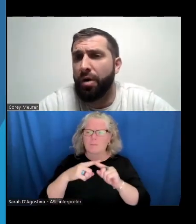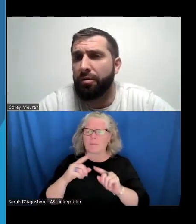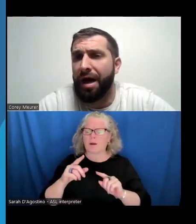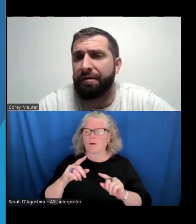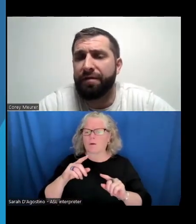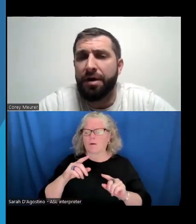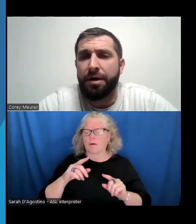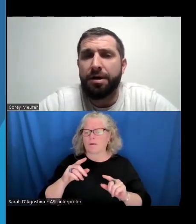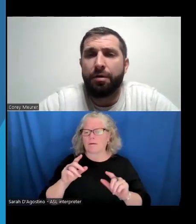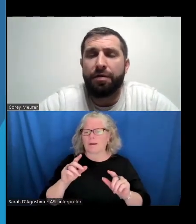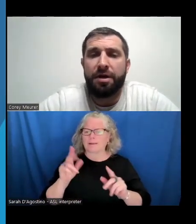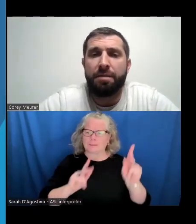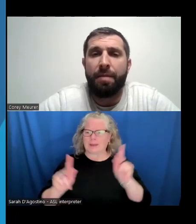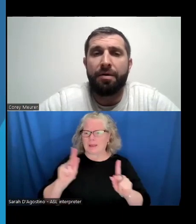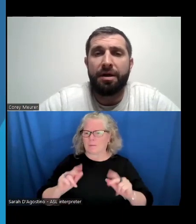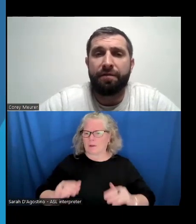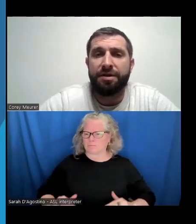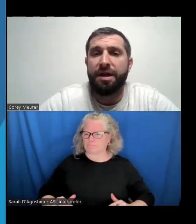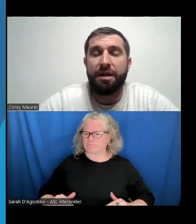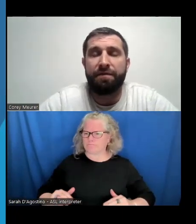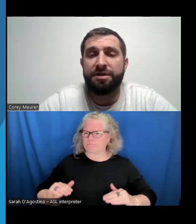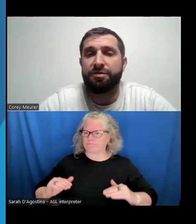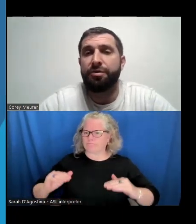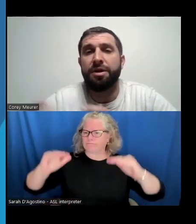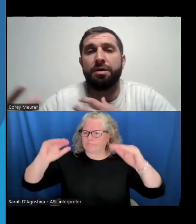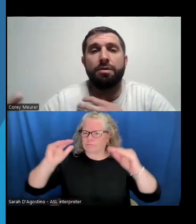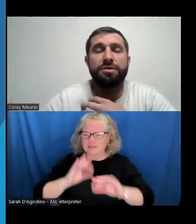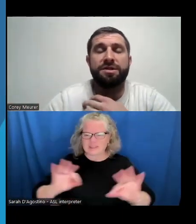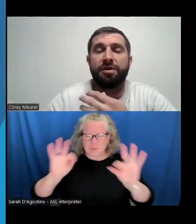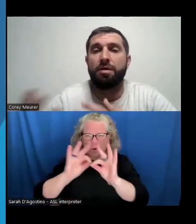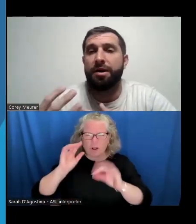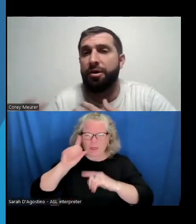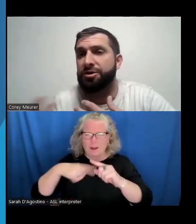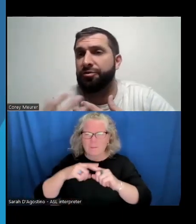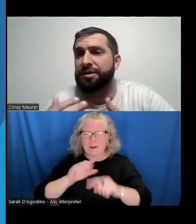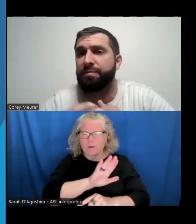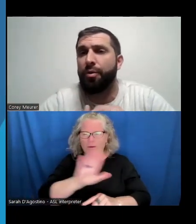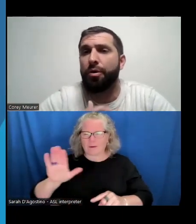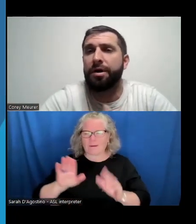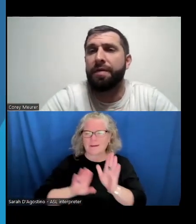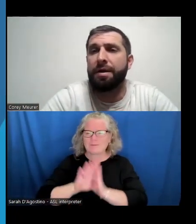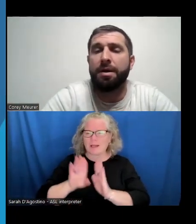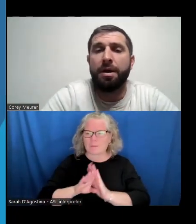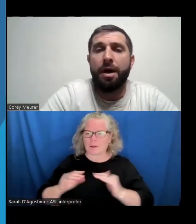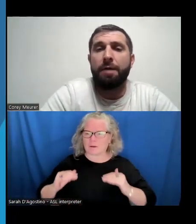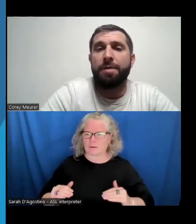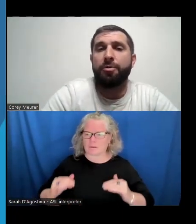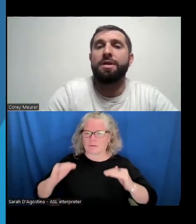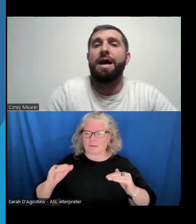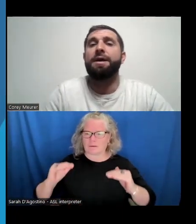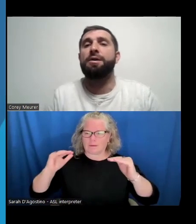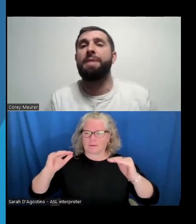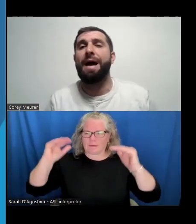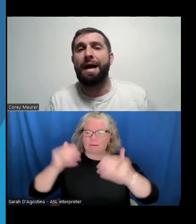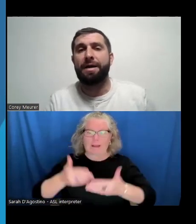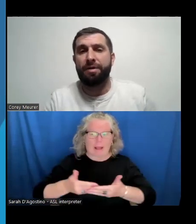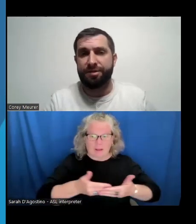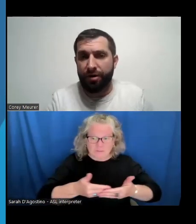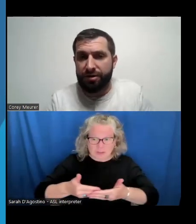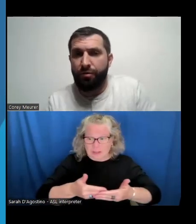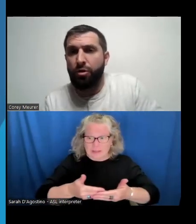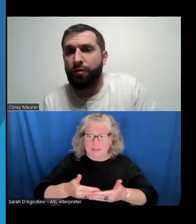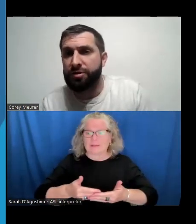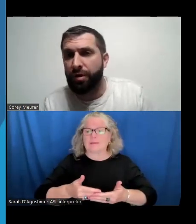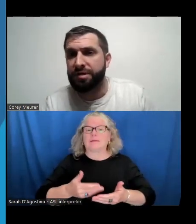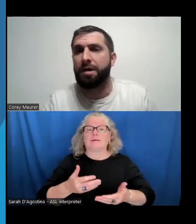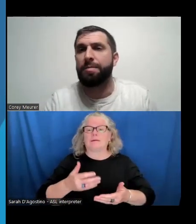and go throughout life. Thinking about infants really receiving a lot of nurturing and support, and then maybe we're lying on our back and then